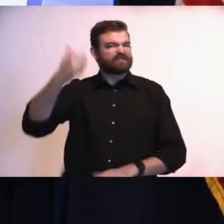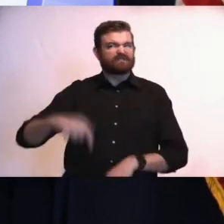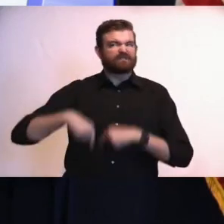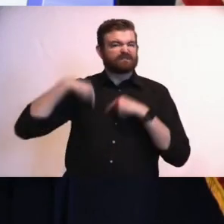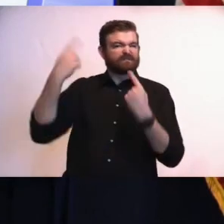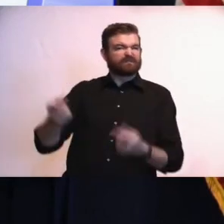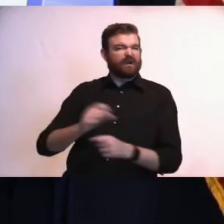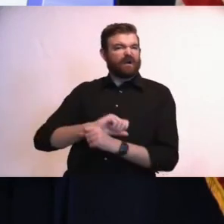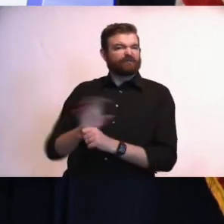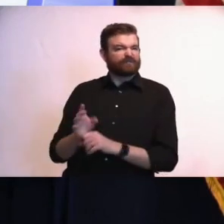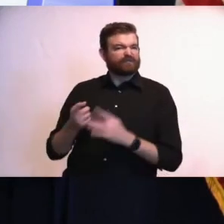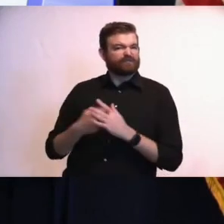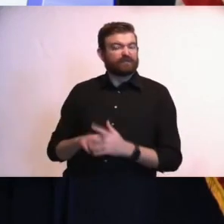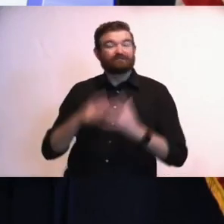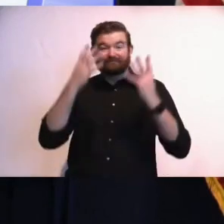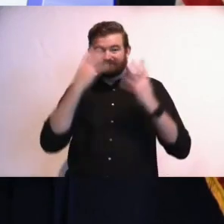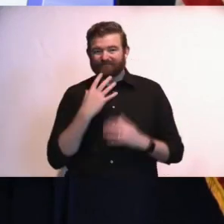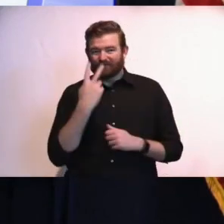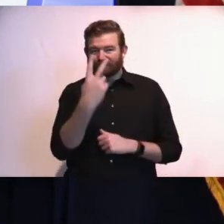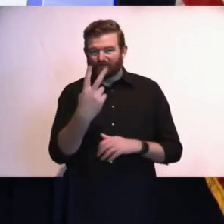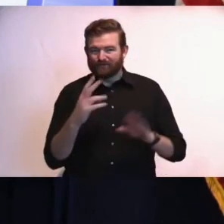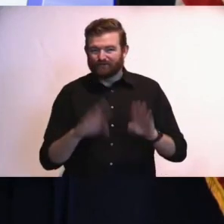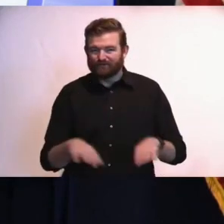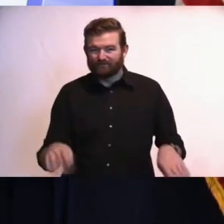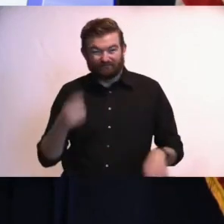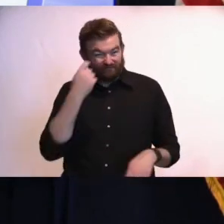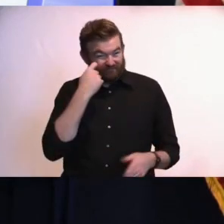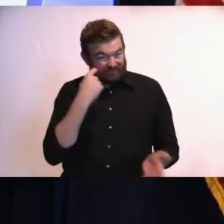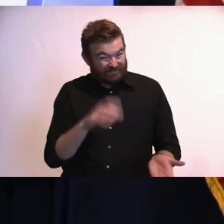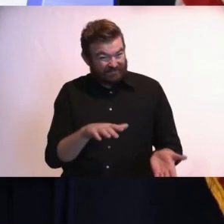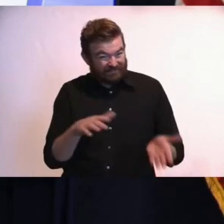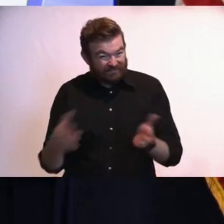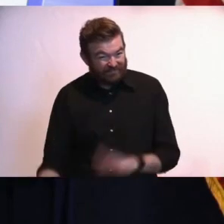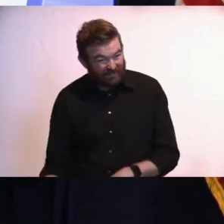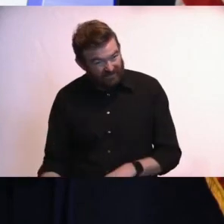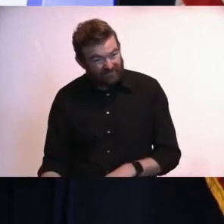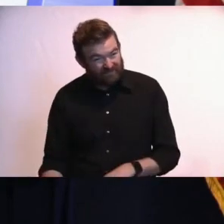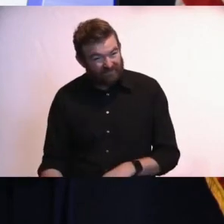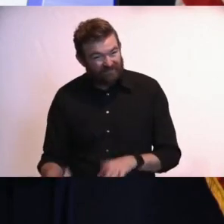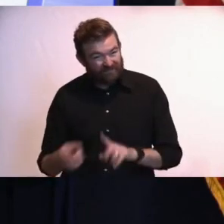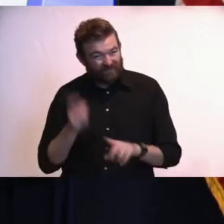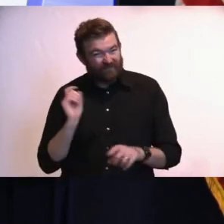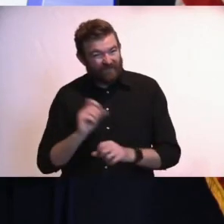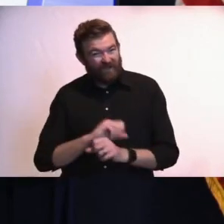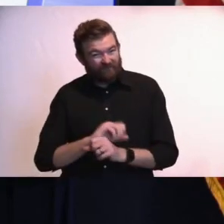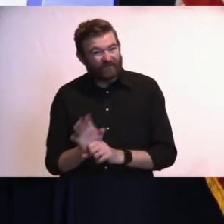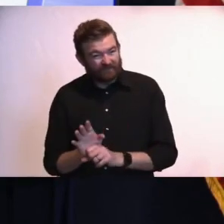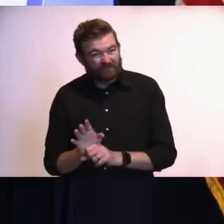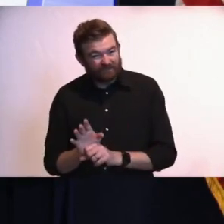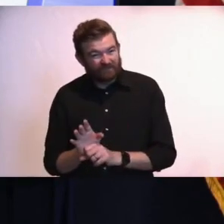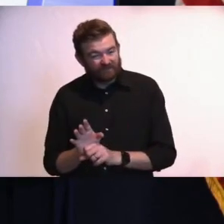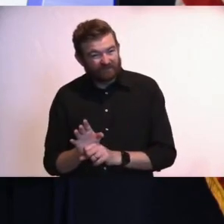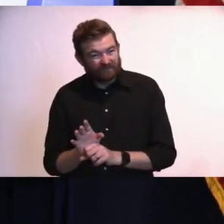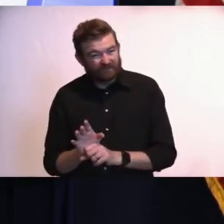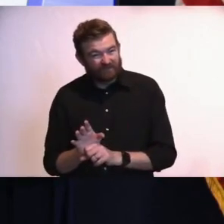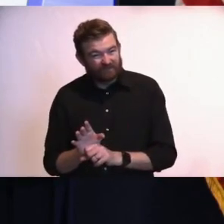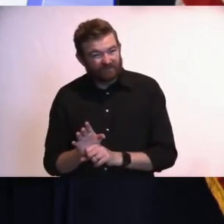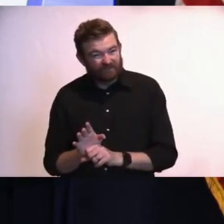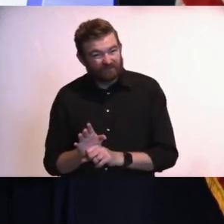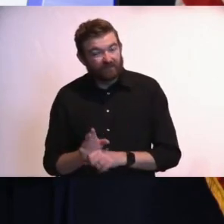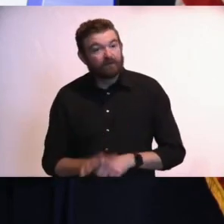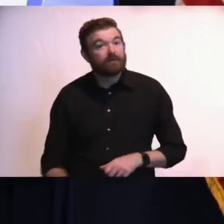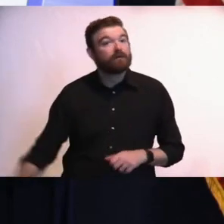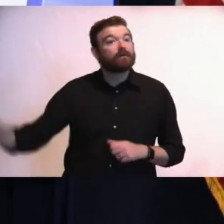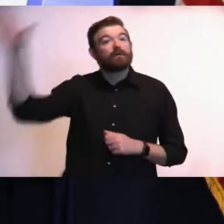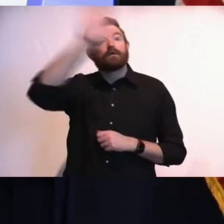2 children in our state have recently died as a result of COVID. Nationally, 1,000 children have